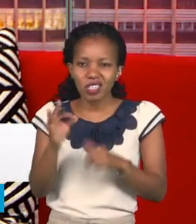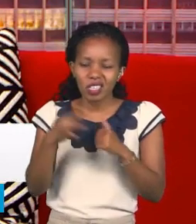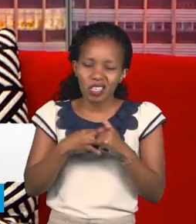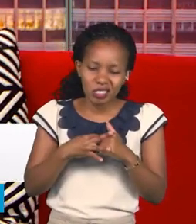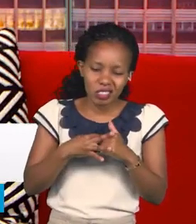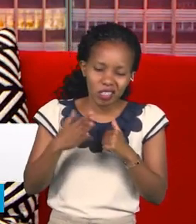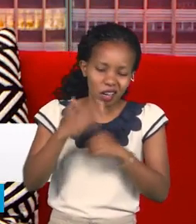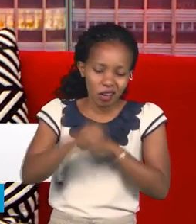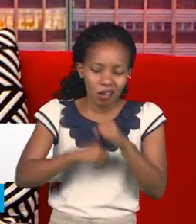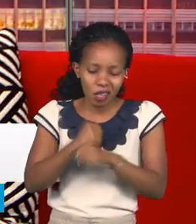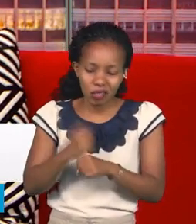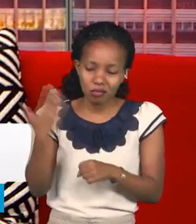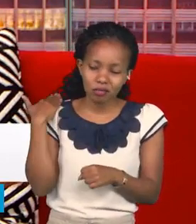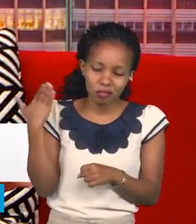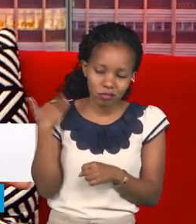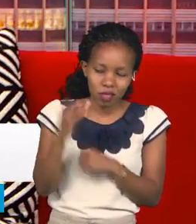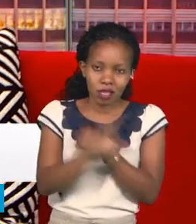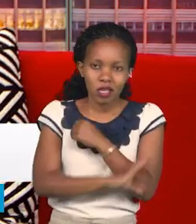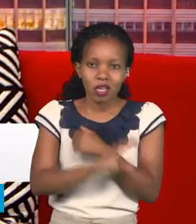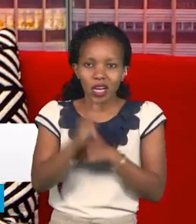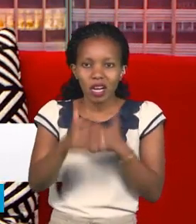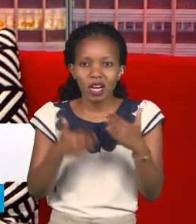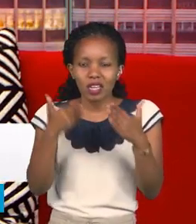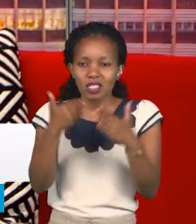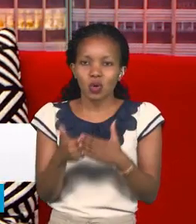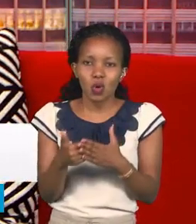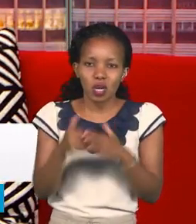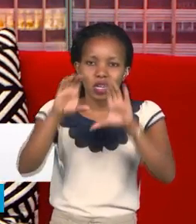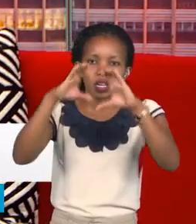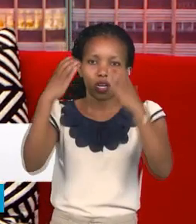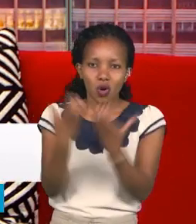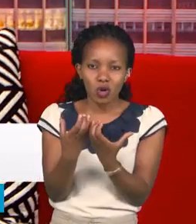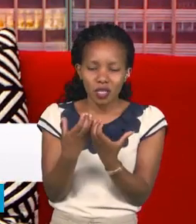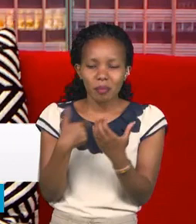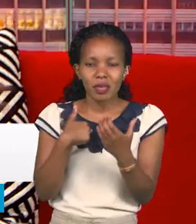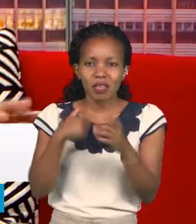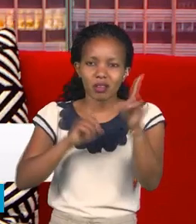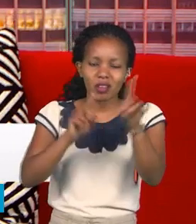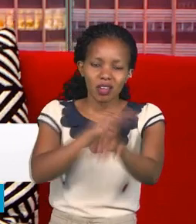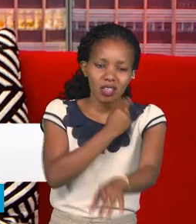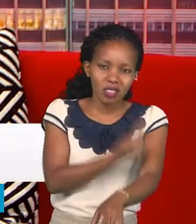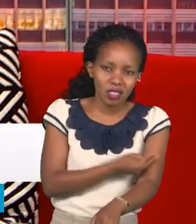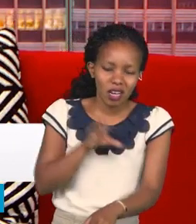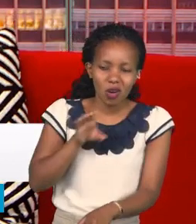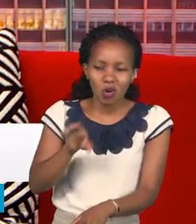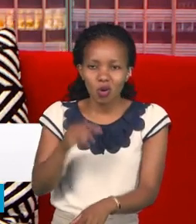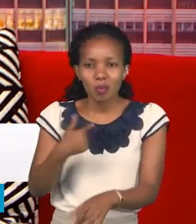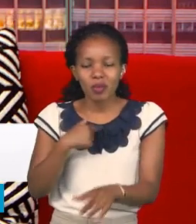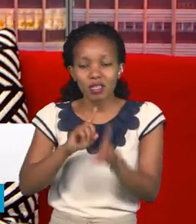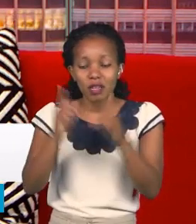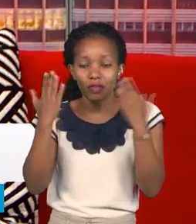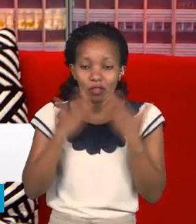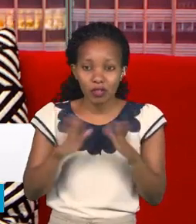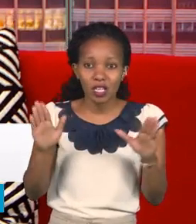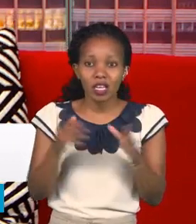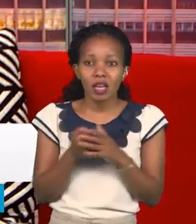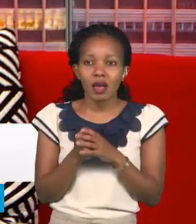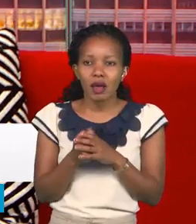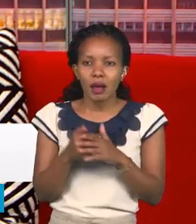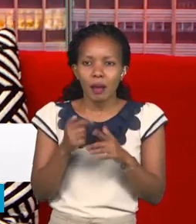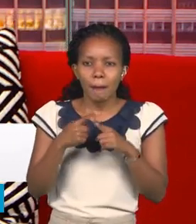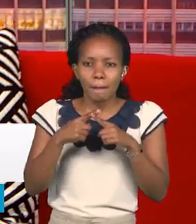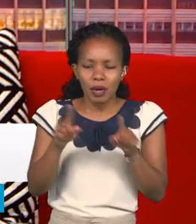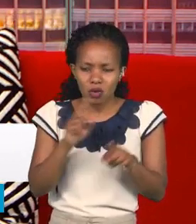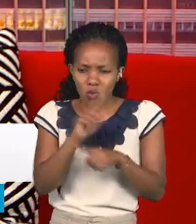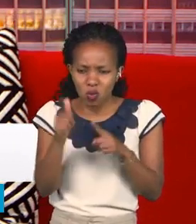8 to 9 years now, for all these countries, you know, length and breadth of the continent I've traveled, okay. Nigeria, Congo, all these mm-hmm. countries. Mm-hmm. Now, what I reflect back, you know,